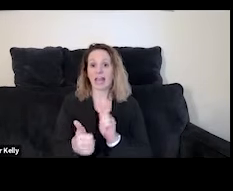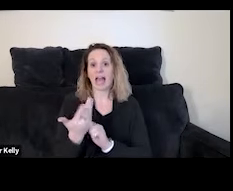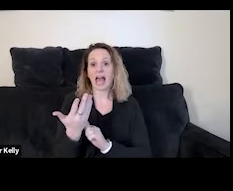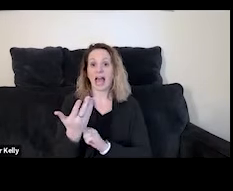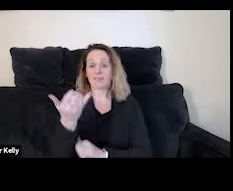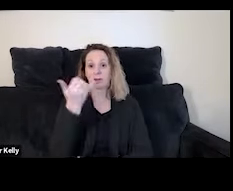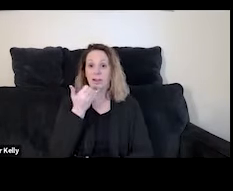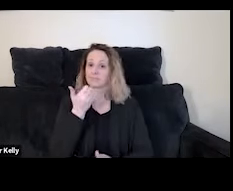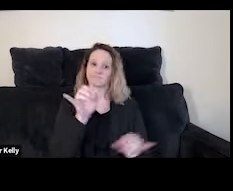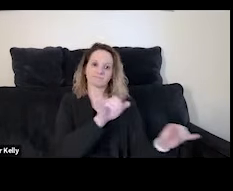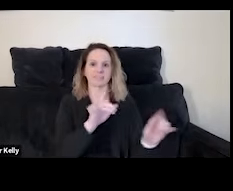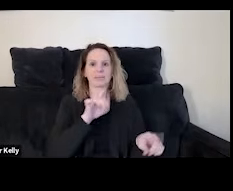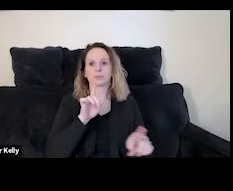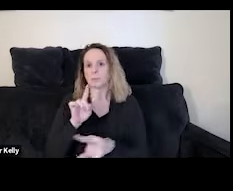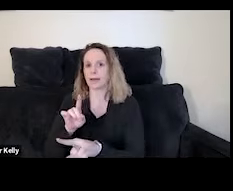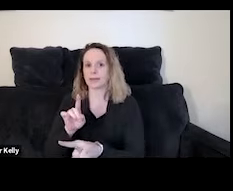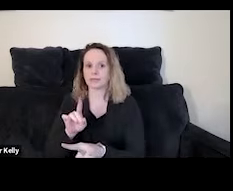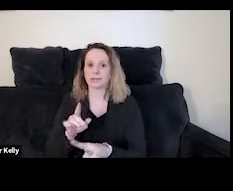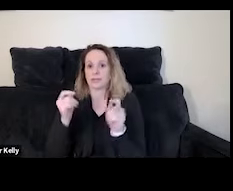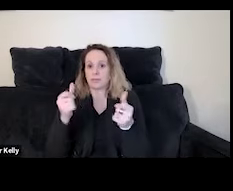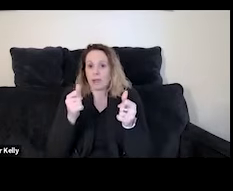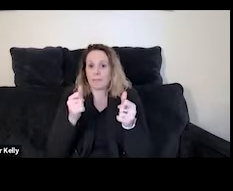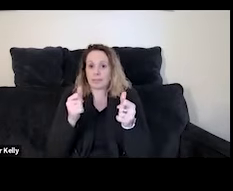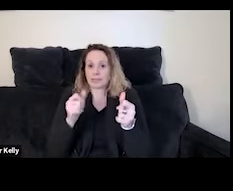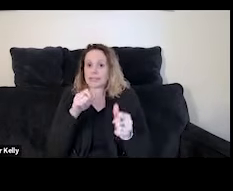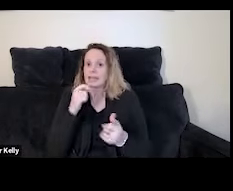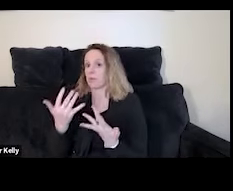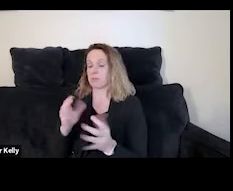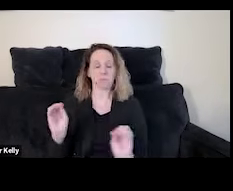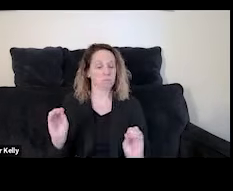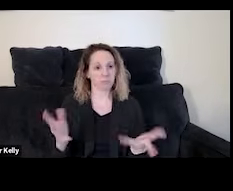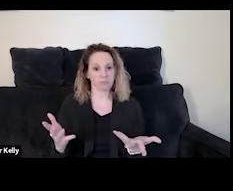same response, that there's a rapid response, that there's not a wait, and that